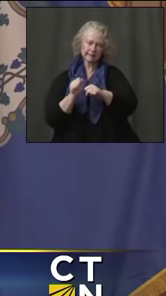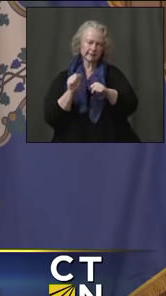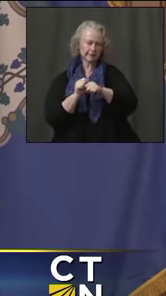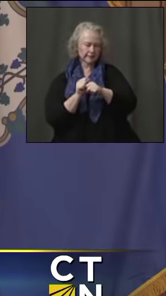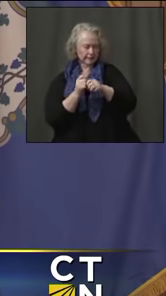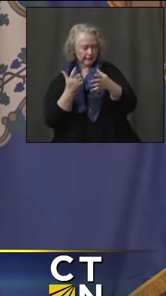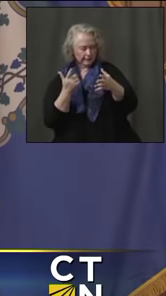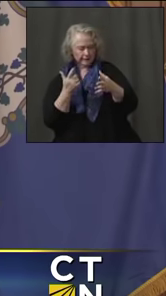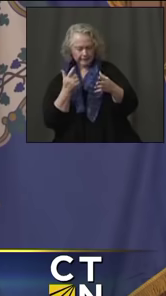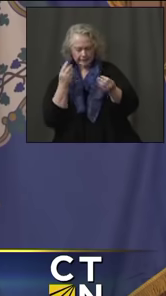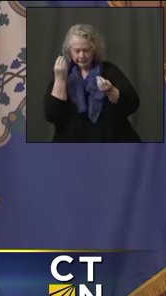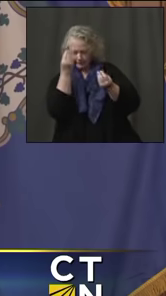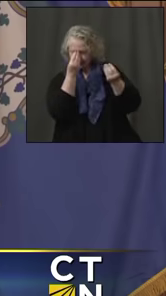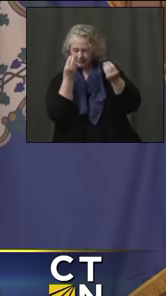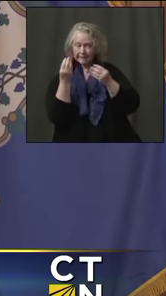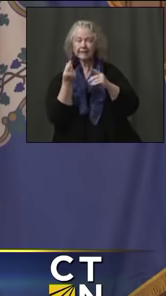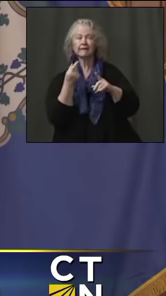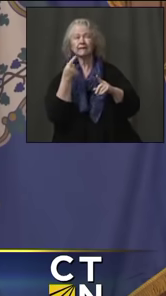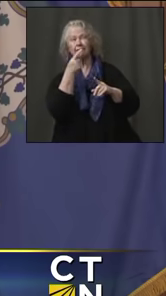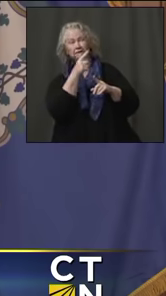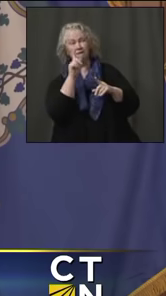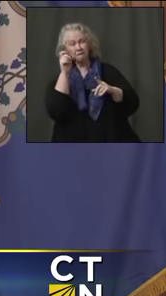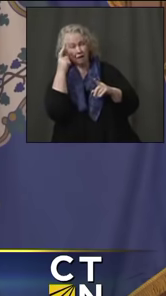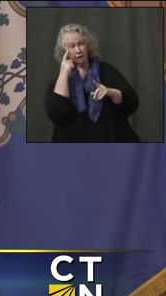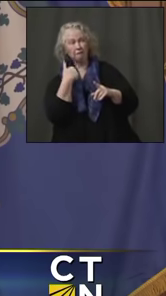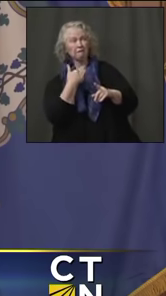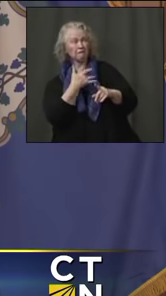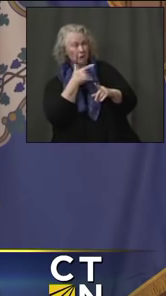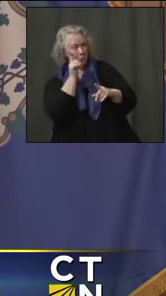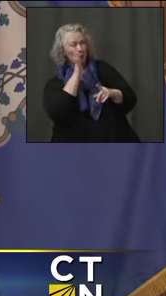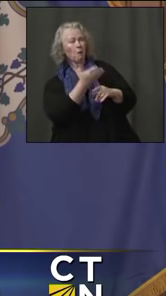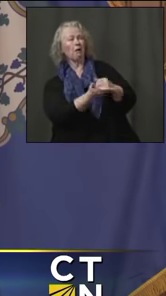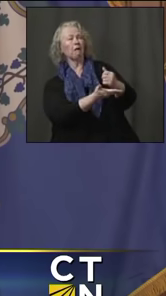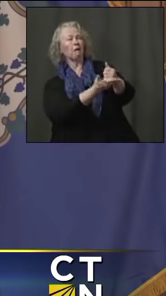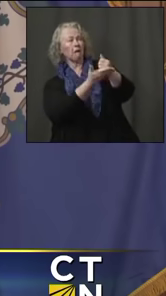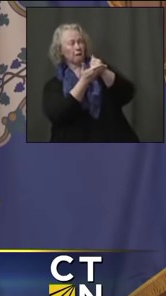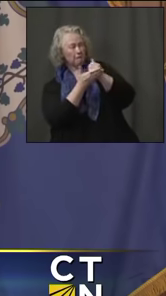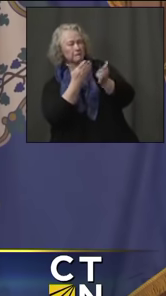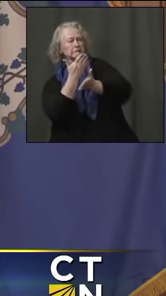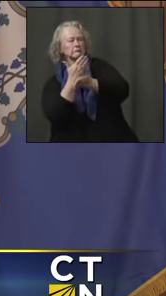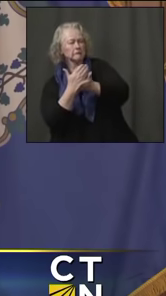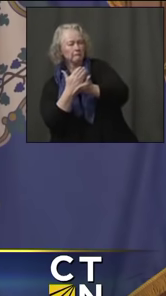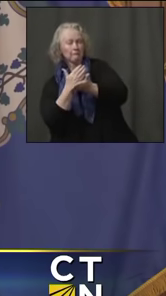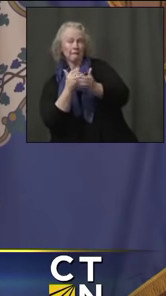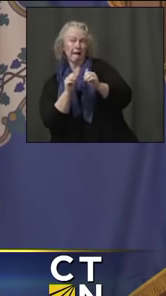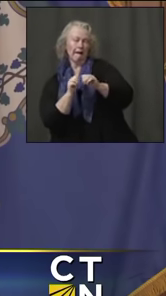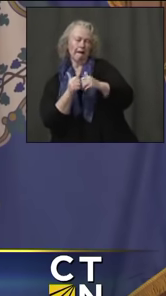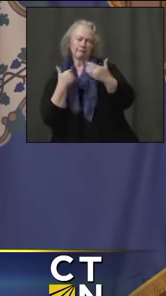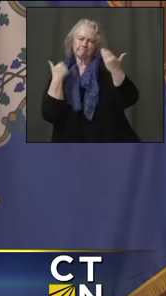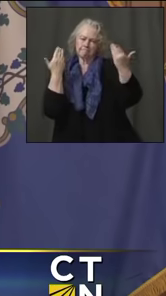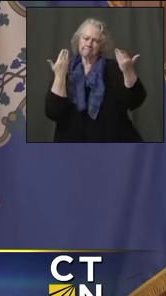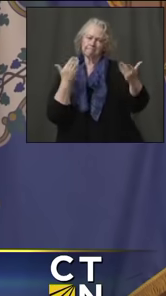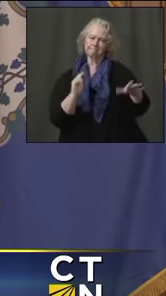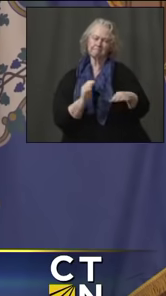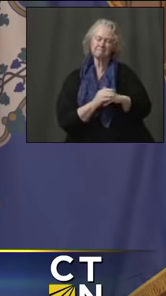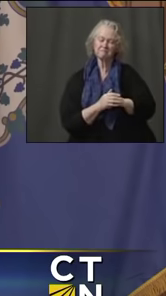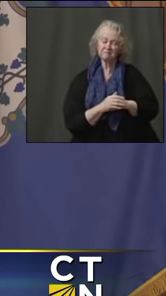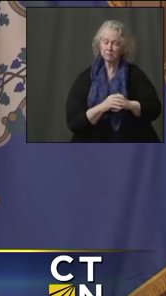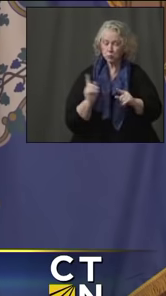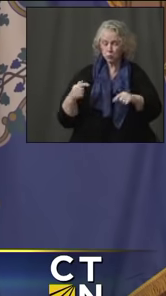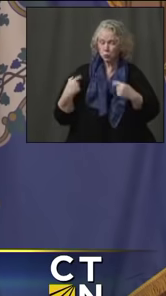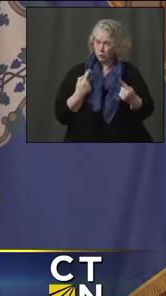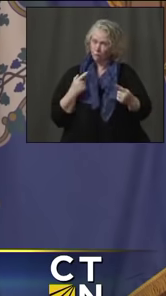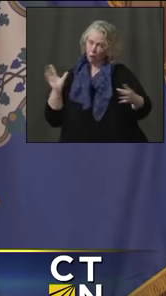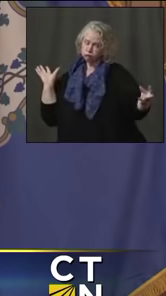some support from the federal government. How that's allocated, we'll see. You know, to date, we've gotten about $1.4